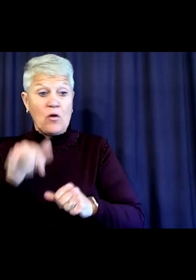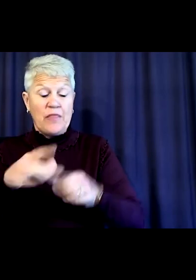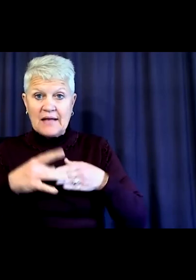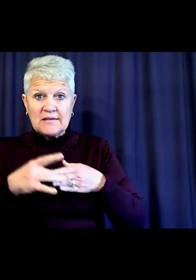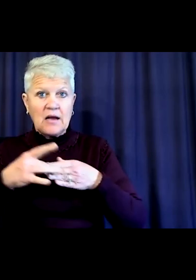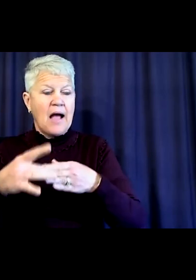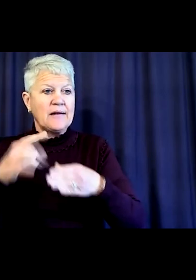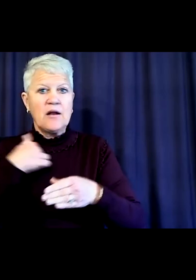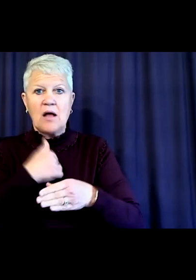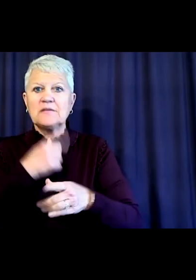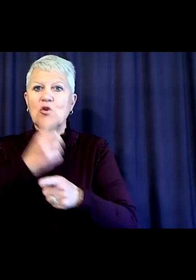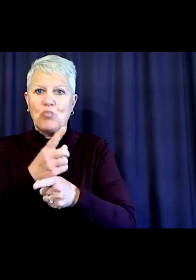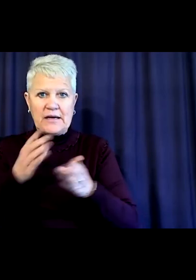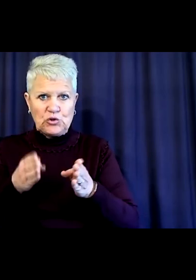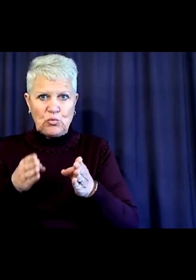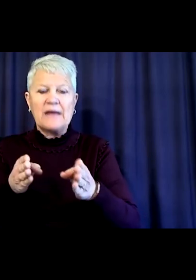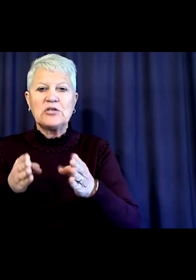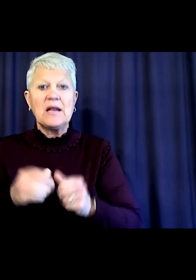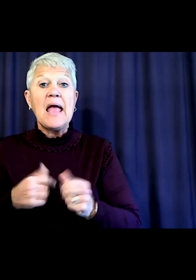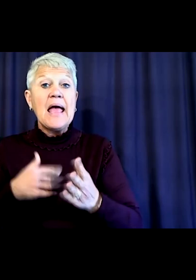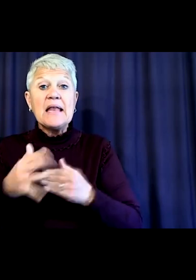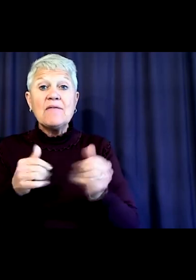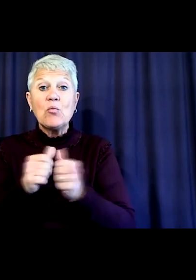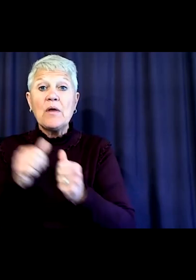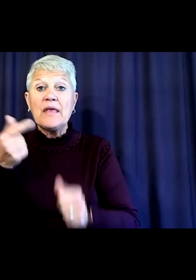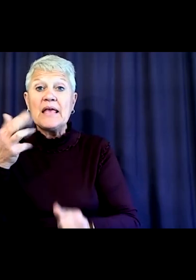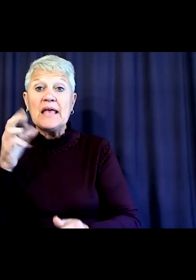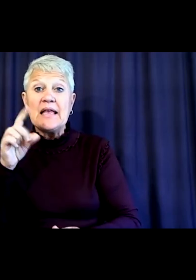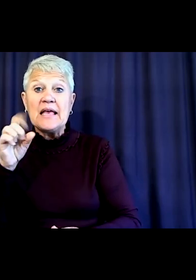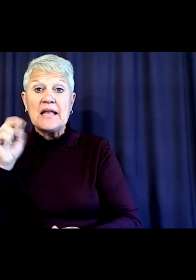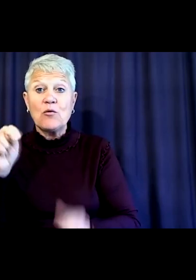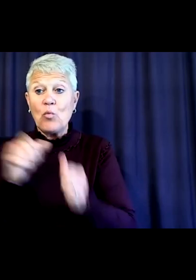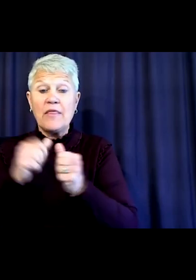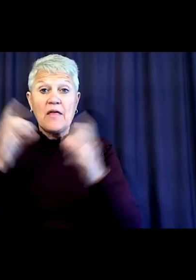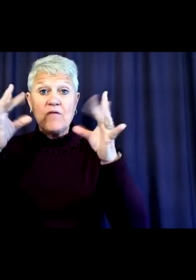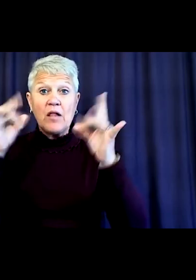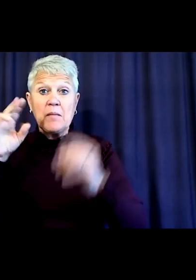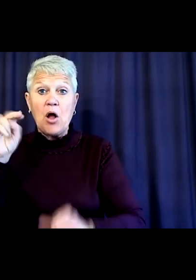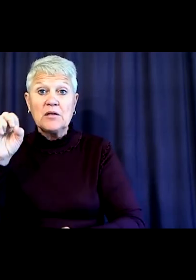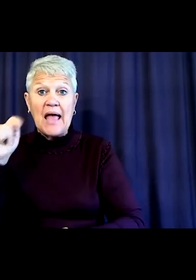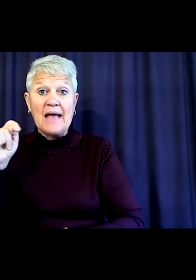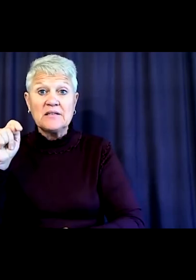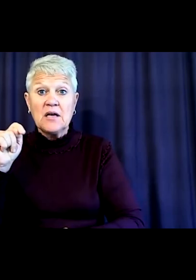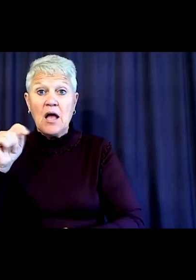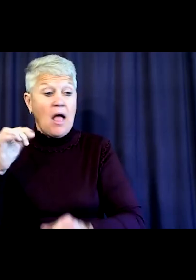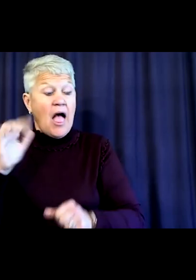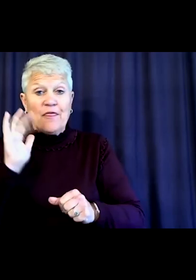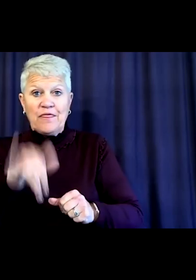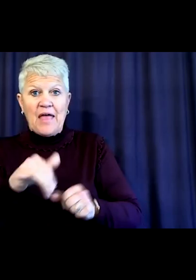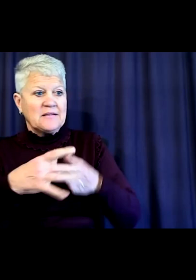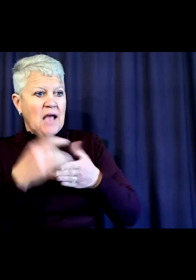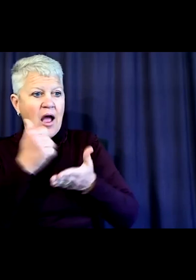right directions. And even with Gideon with the volleyball net, it's guided the staff. We haven't done a